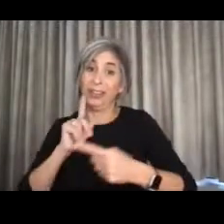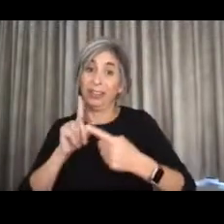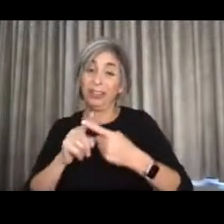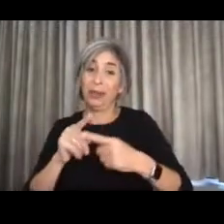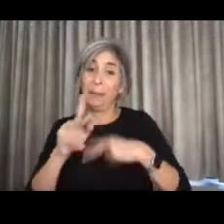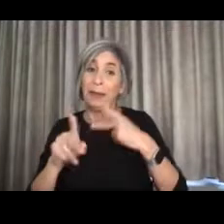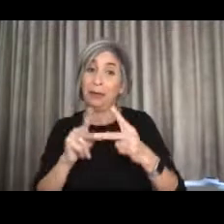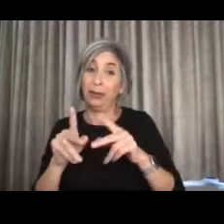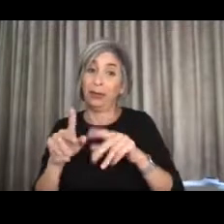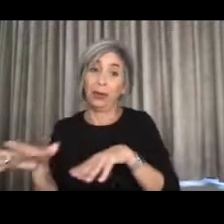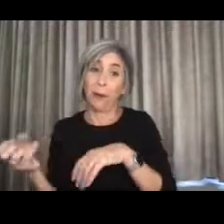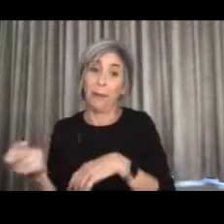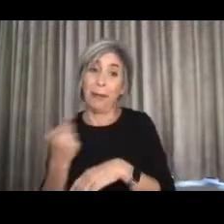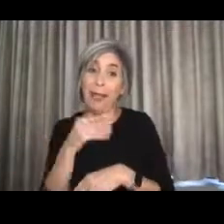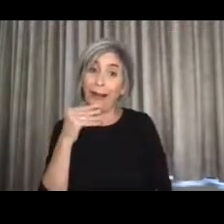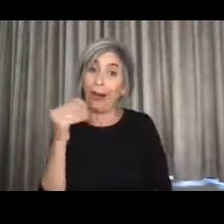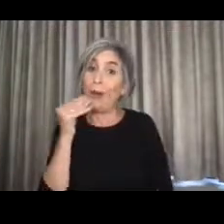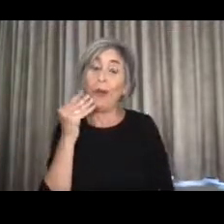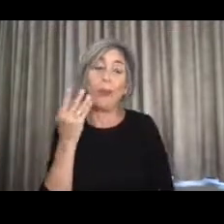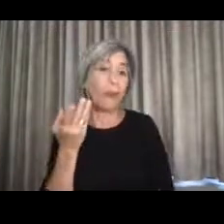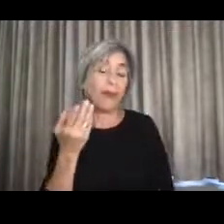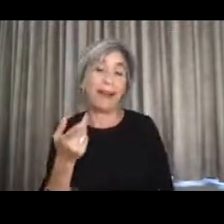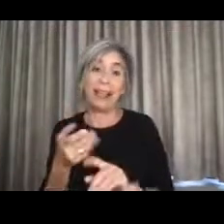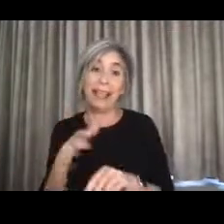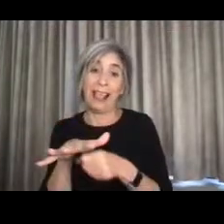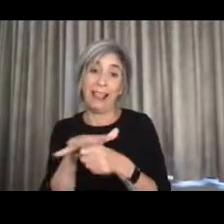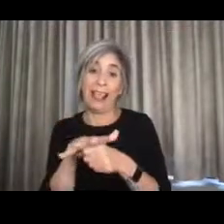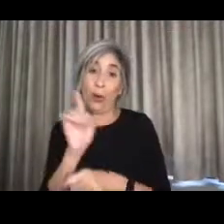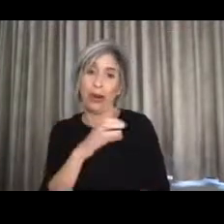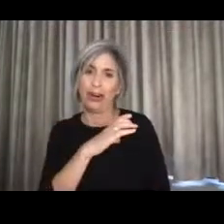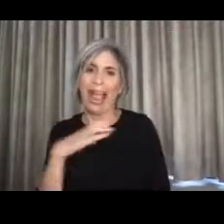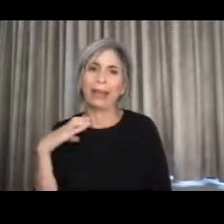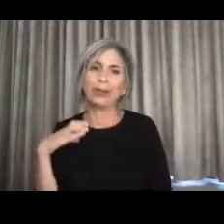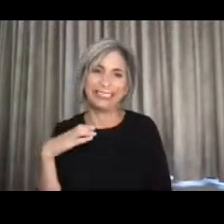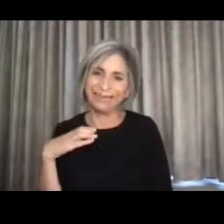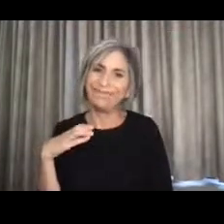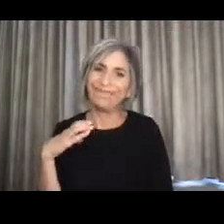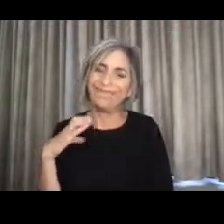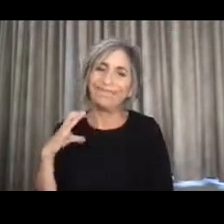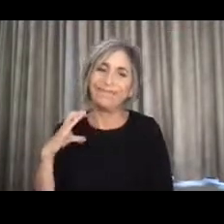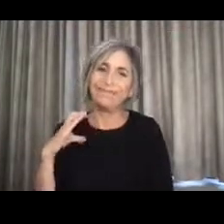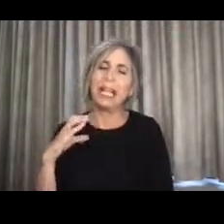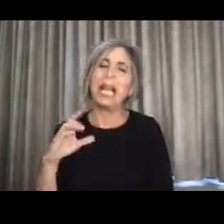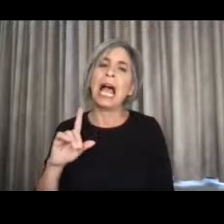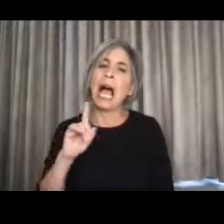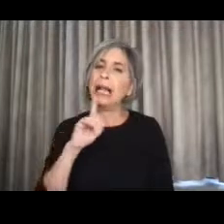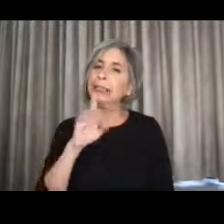into an area off of Congress. So I just want to assure you that our community and our